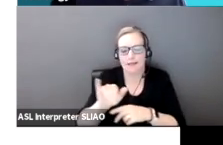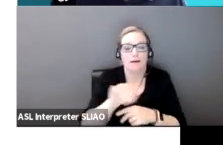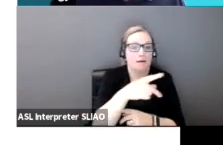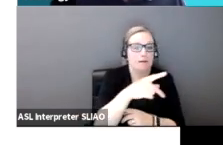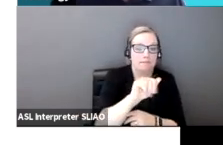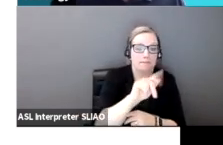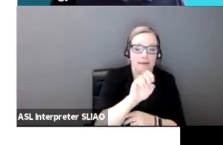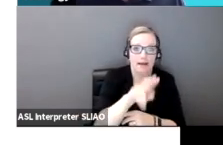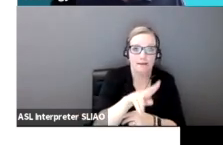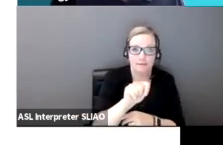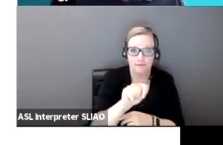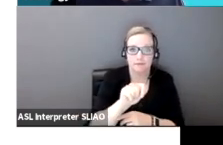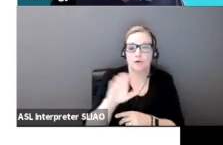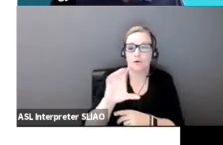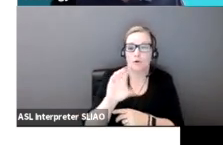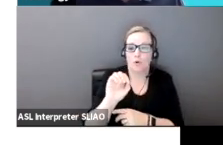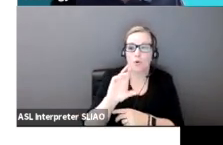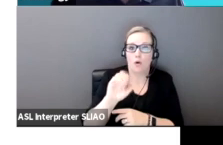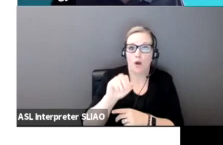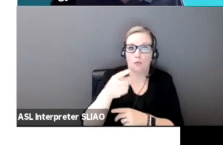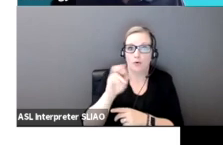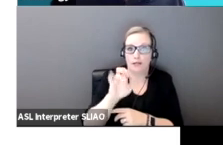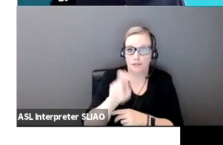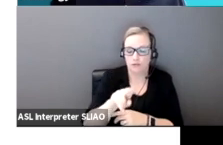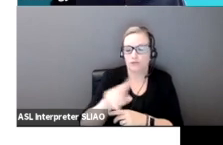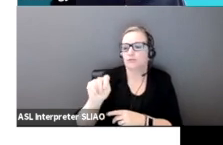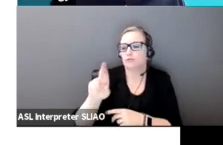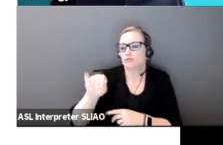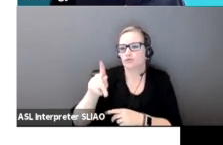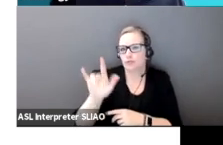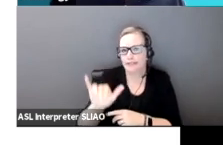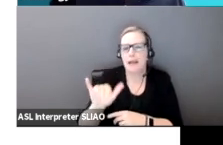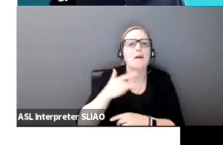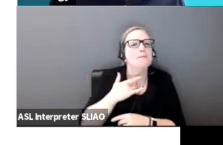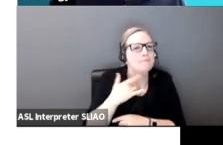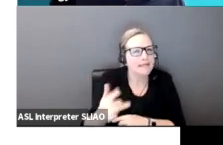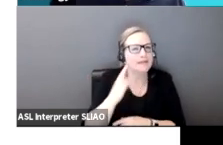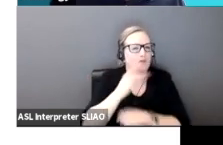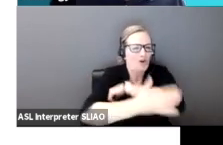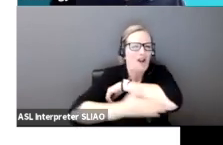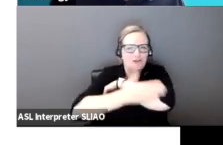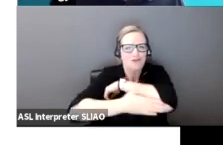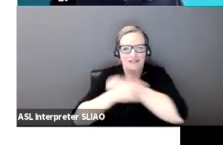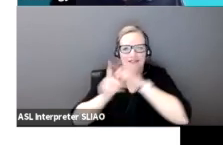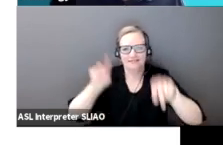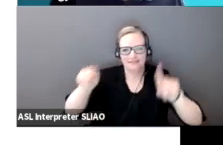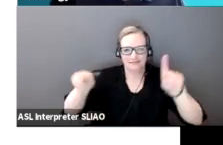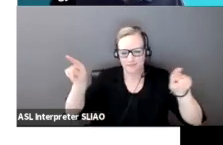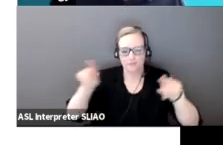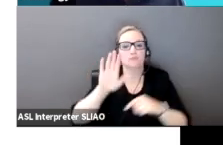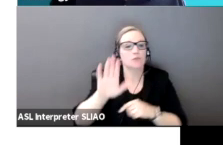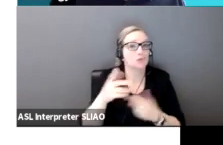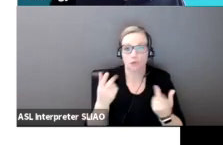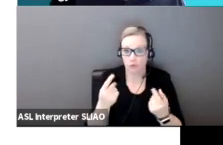application that's often considered an international application. And the way that works is you file a PCT